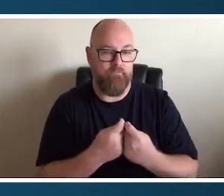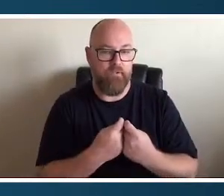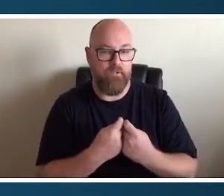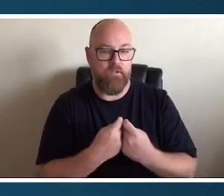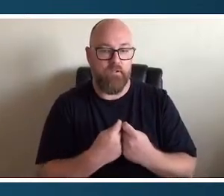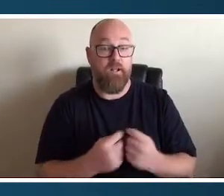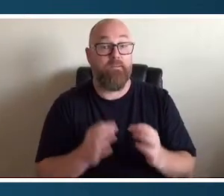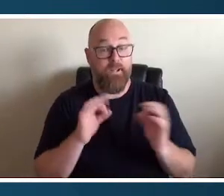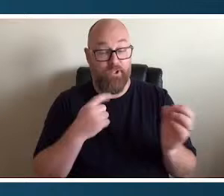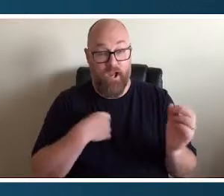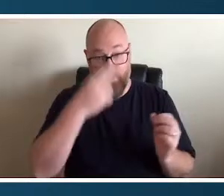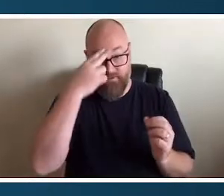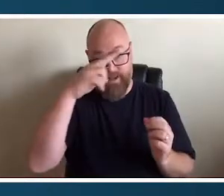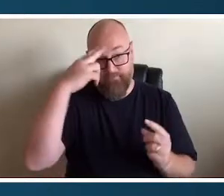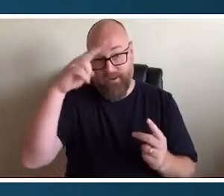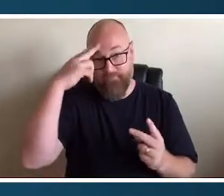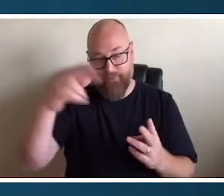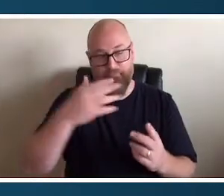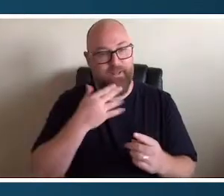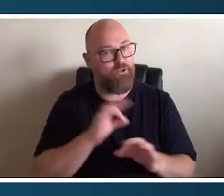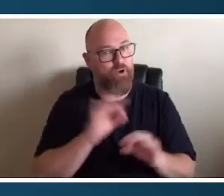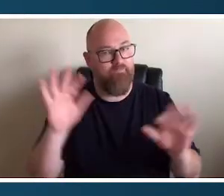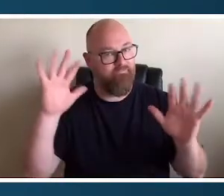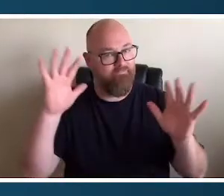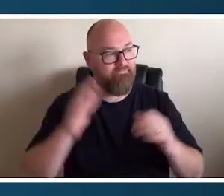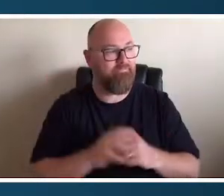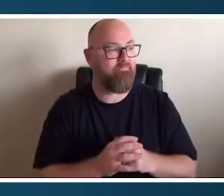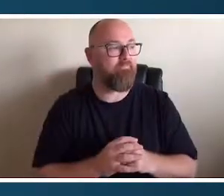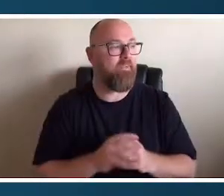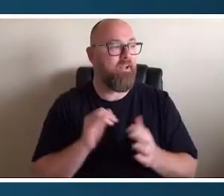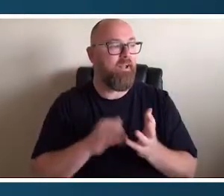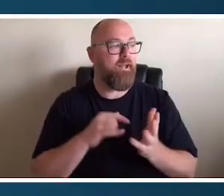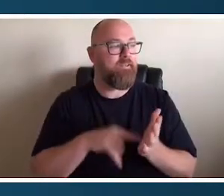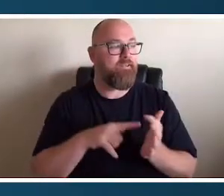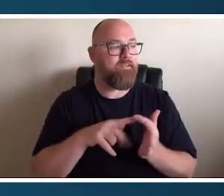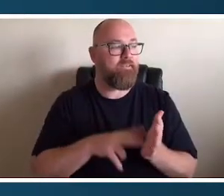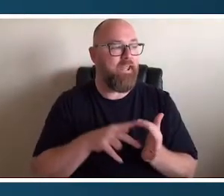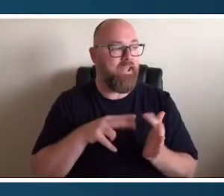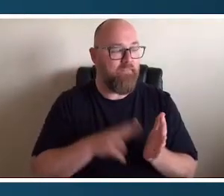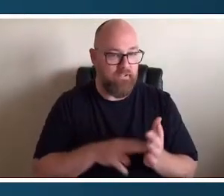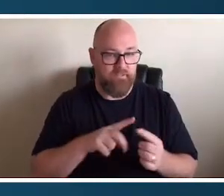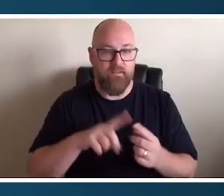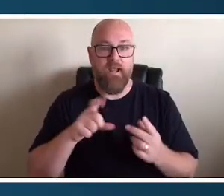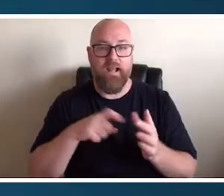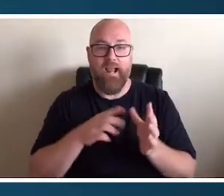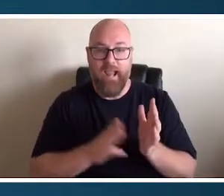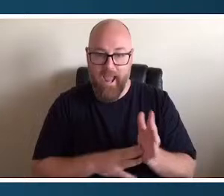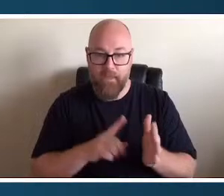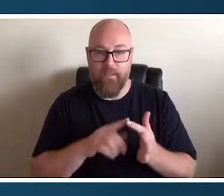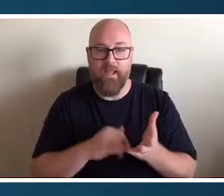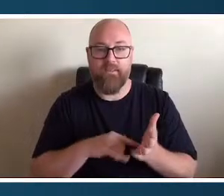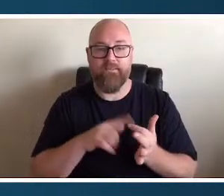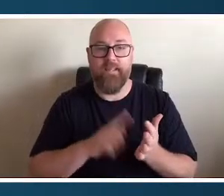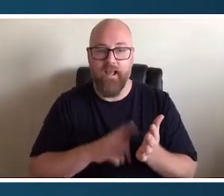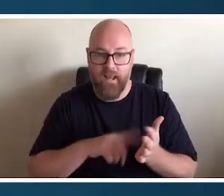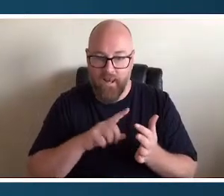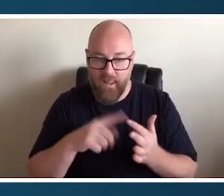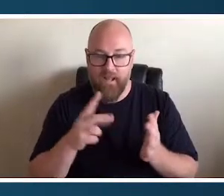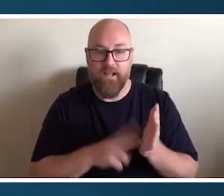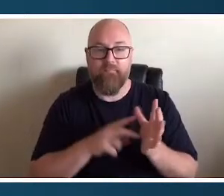name people, so don't applaud till the end. Stephen, of course, Cam, Estelle, Vanessa,